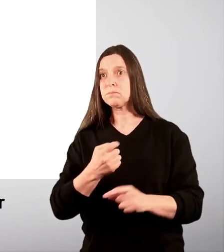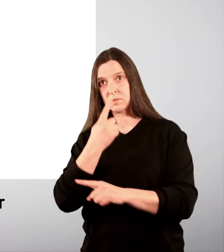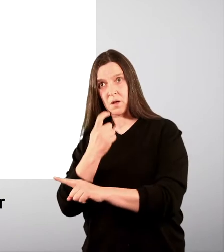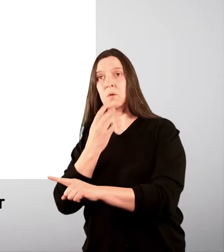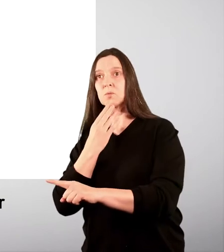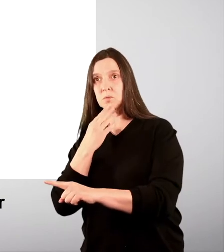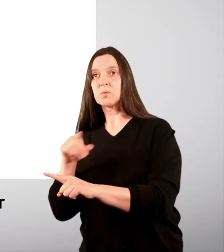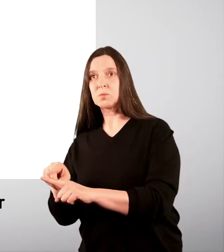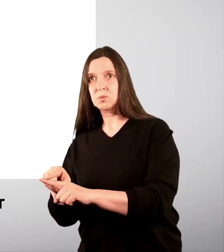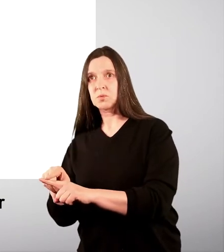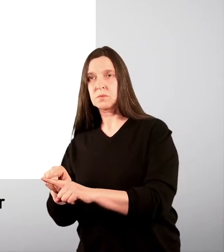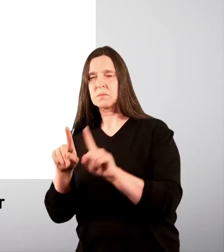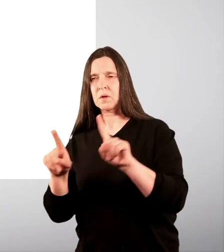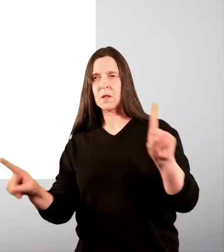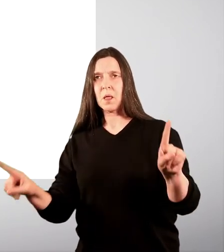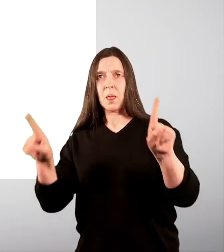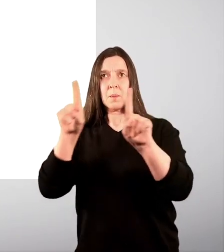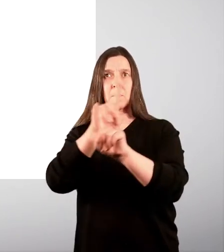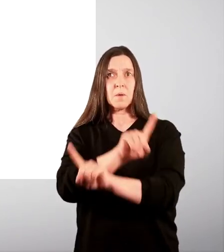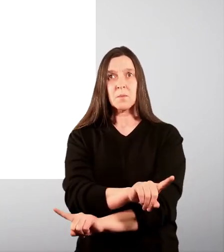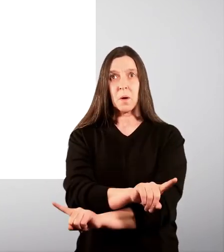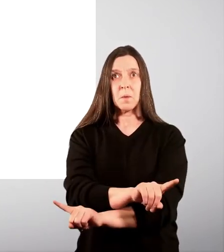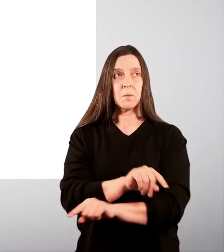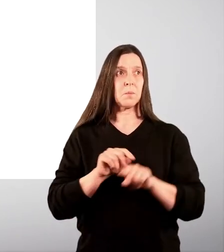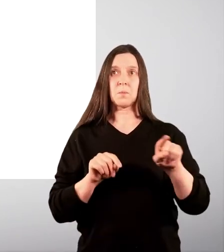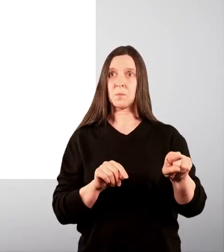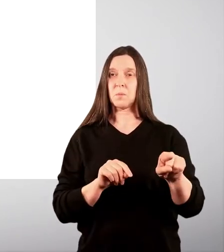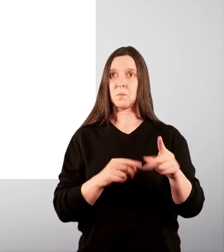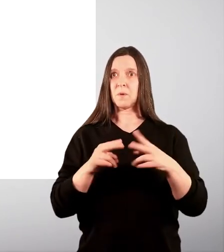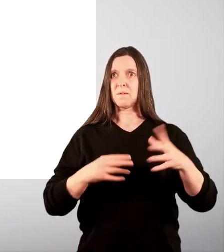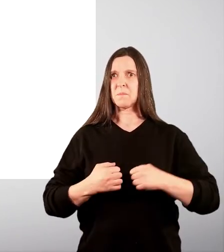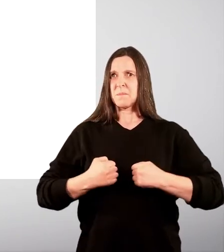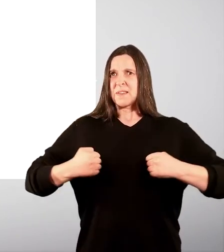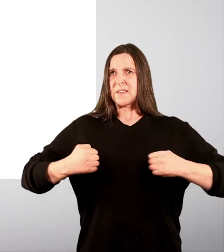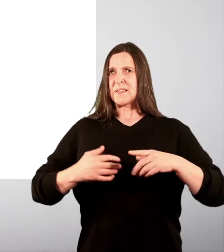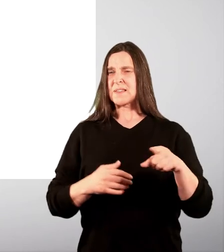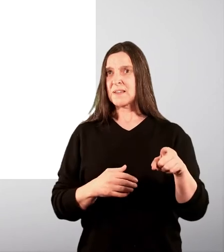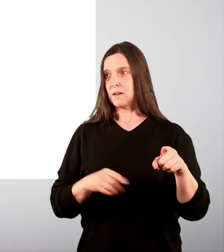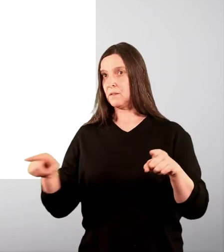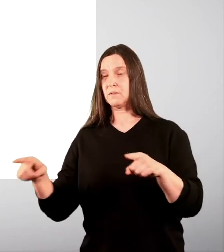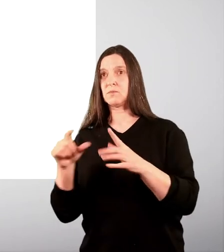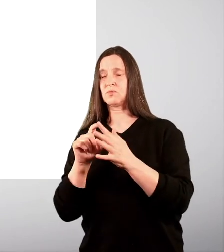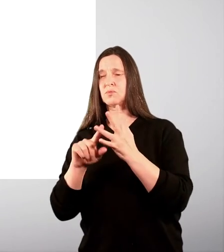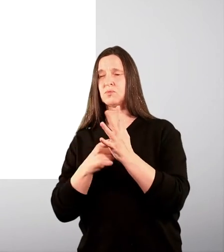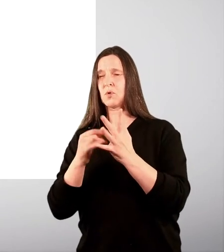would be relatively ineffectual, Boris could simply put his hand in Doris's head and hold her back.